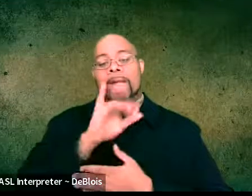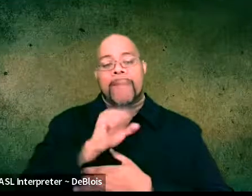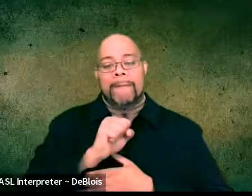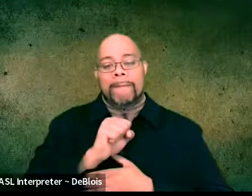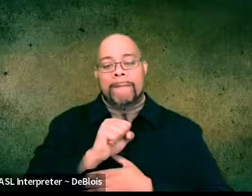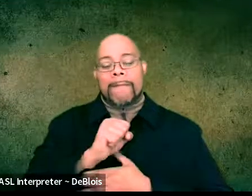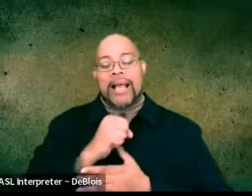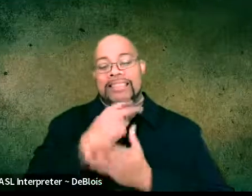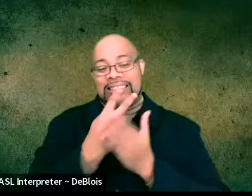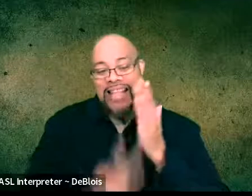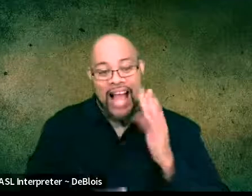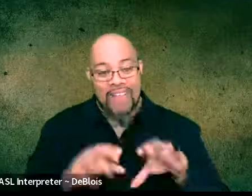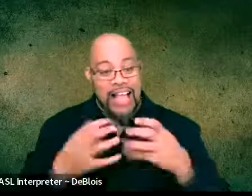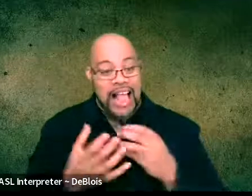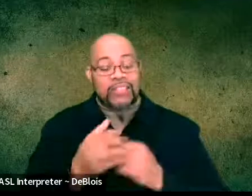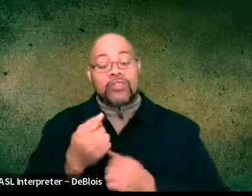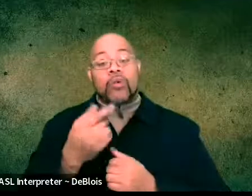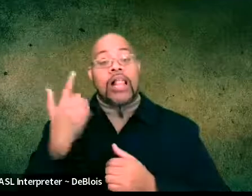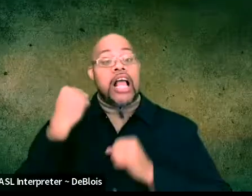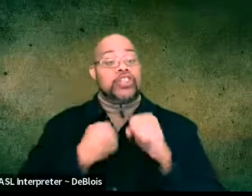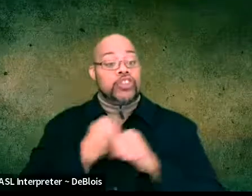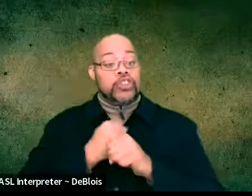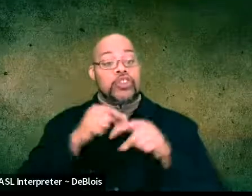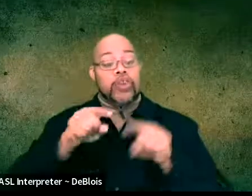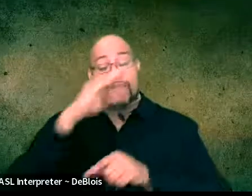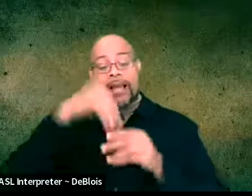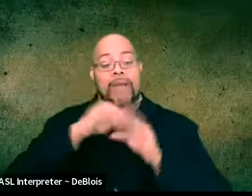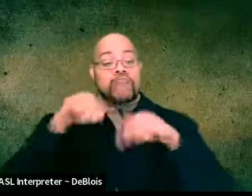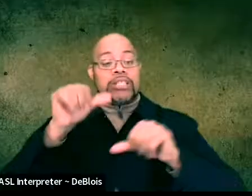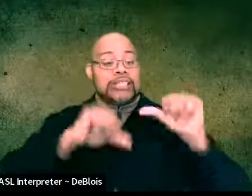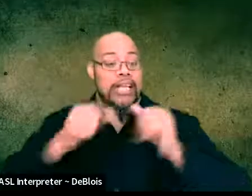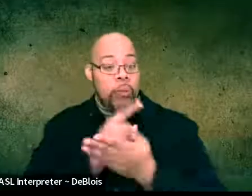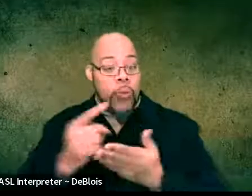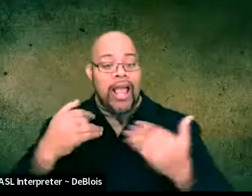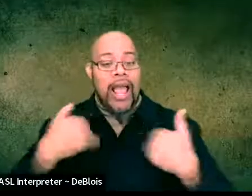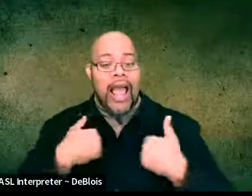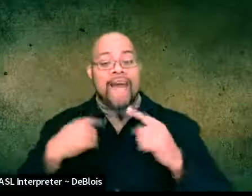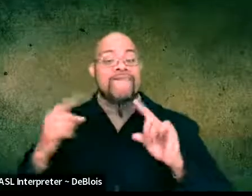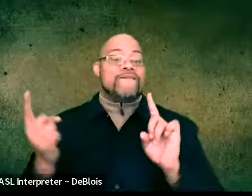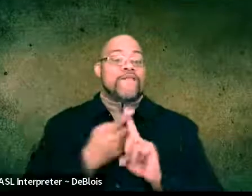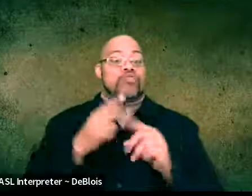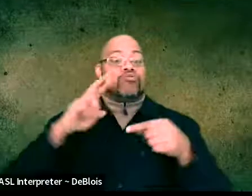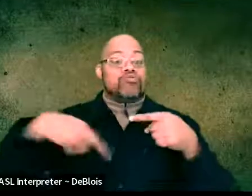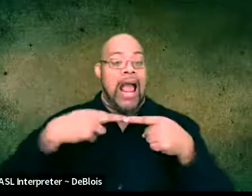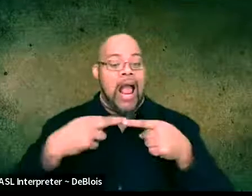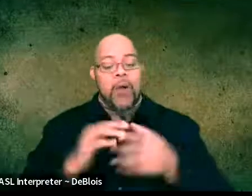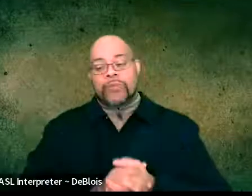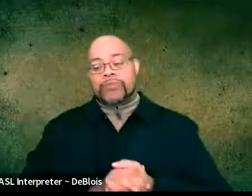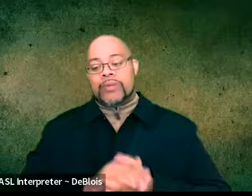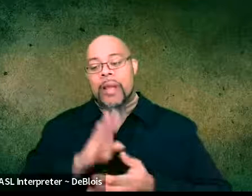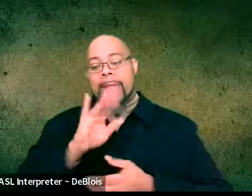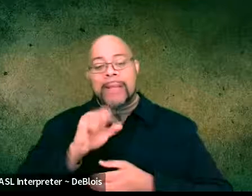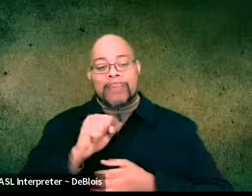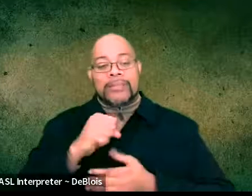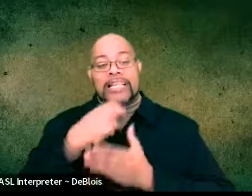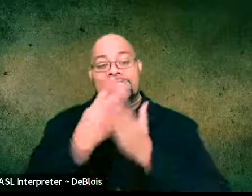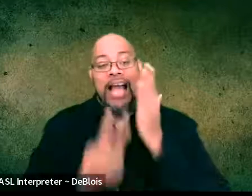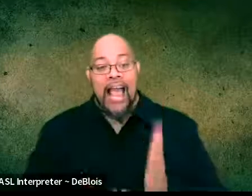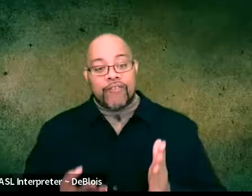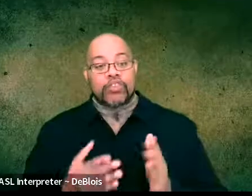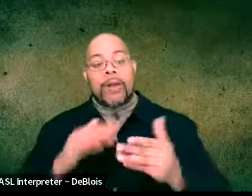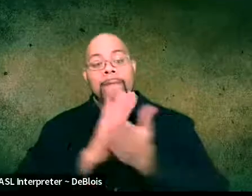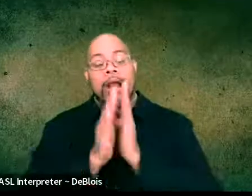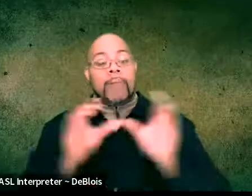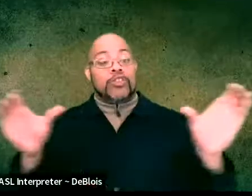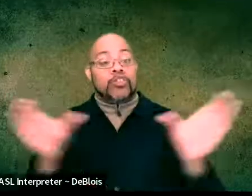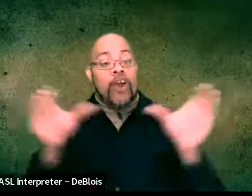of diving class. So last year during Black and Marine Science Week, we had our first round of BIMS divers become